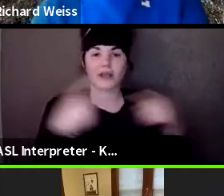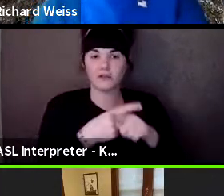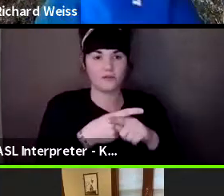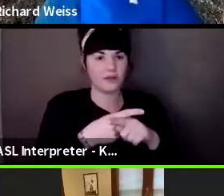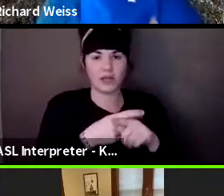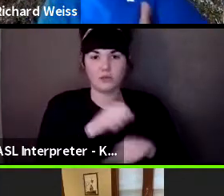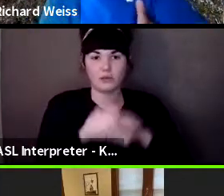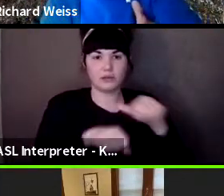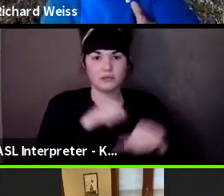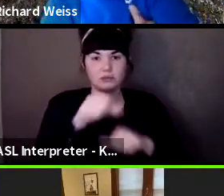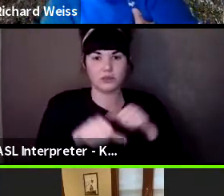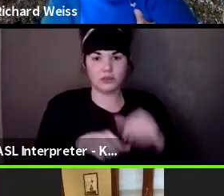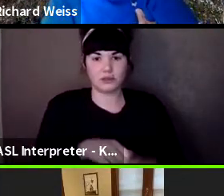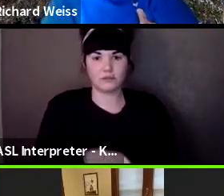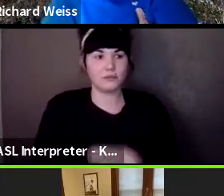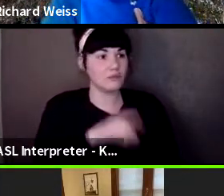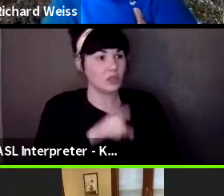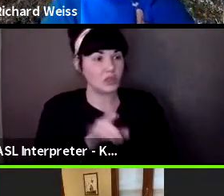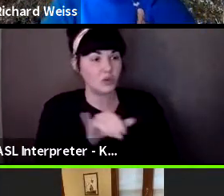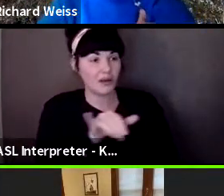You're like a wunderkind. Danke.